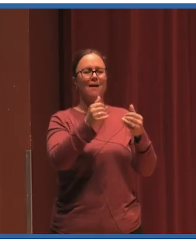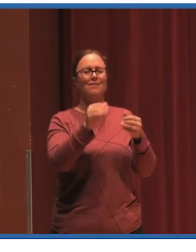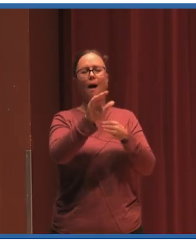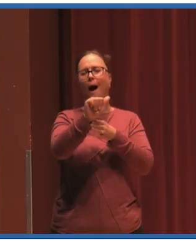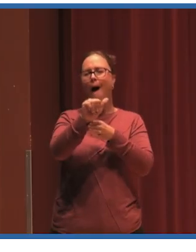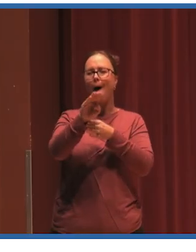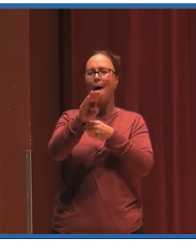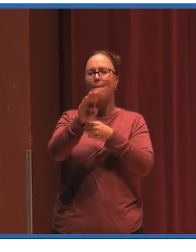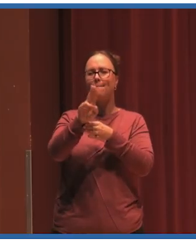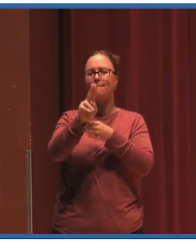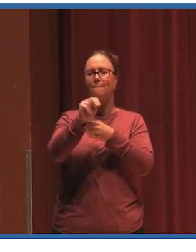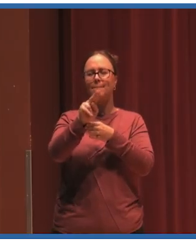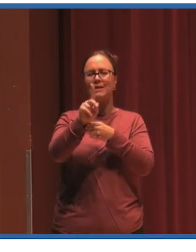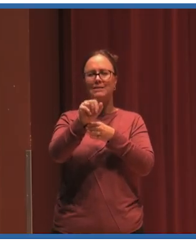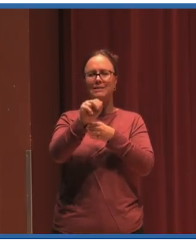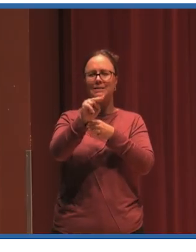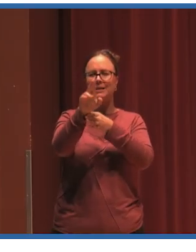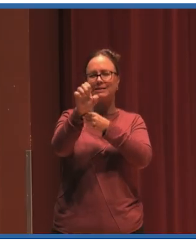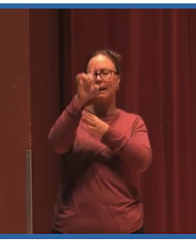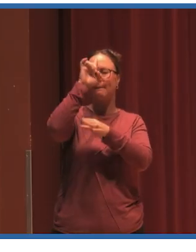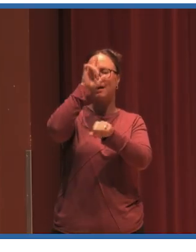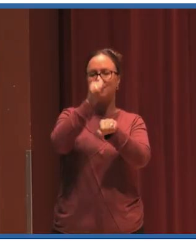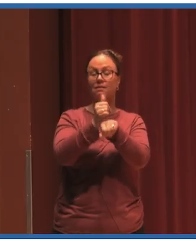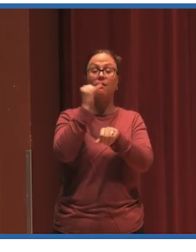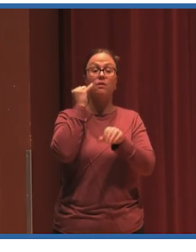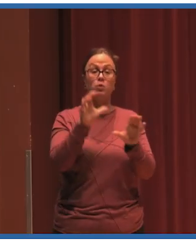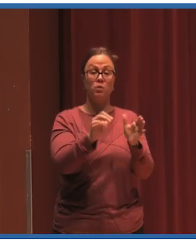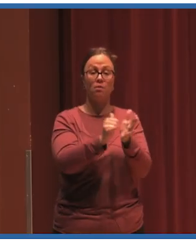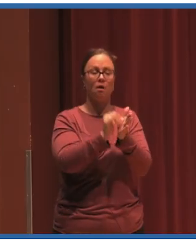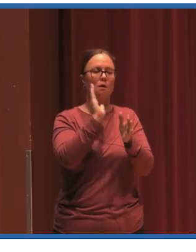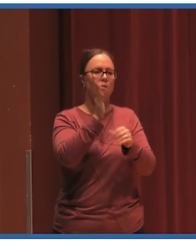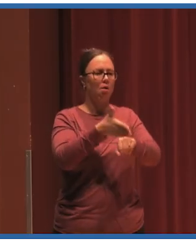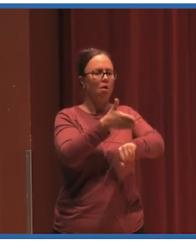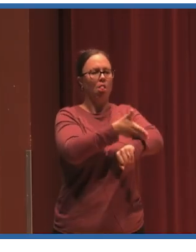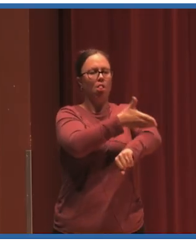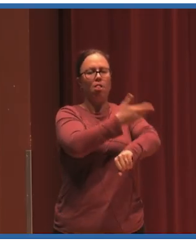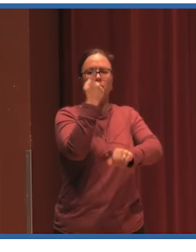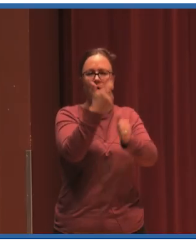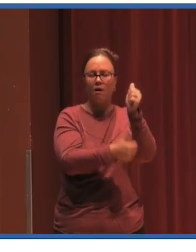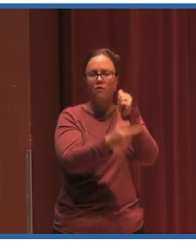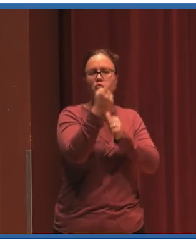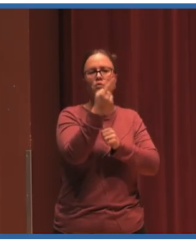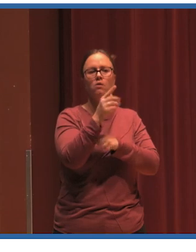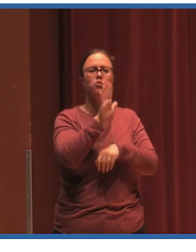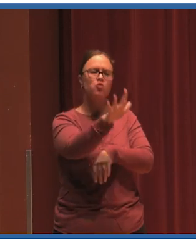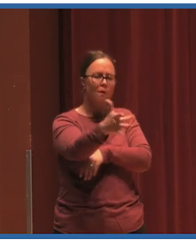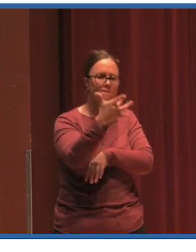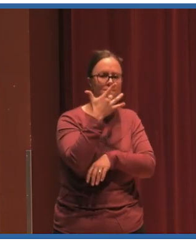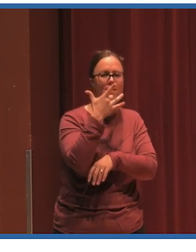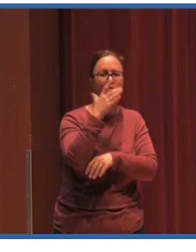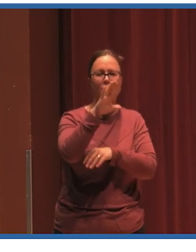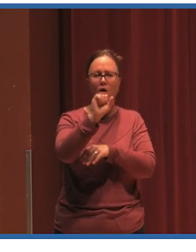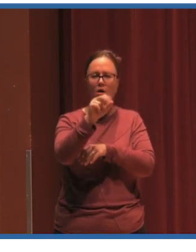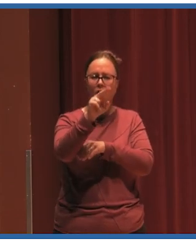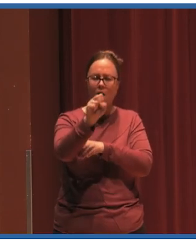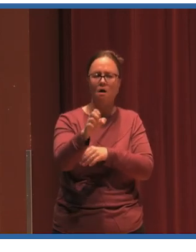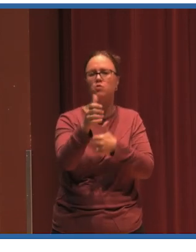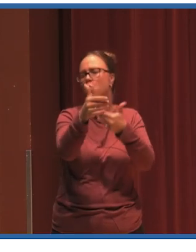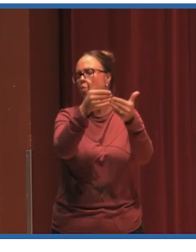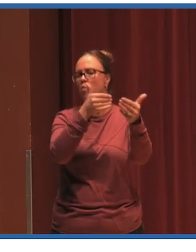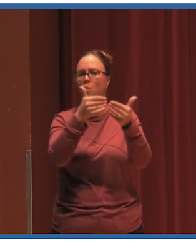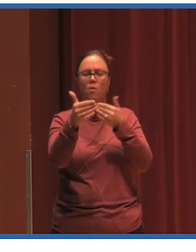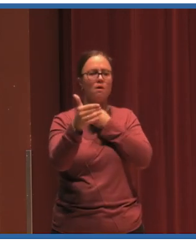we talk about it and the more we do, the better it's going to get for everybody. And all of our, plug in your favorite cause, whatever it is, it's going to bring more energy to that, to